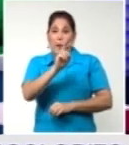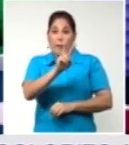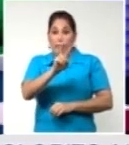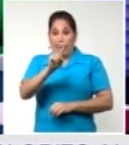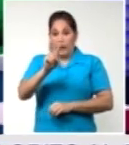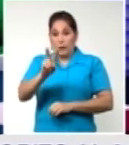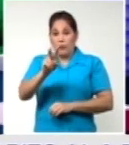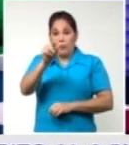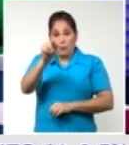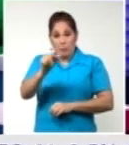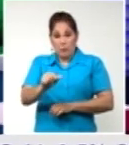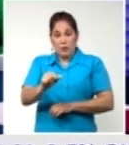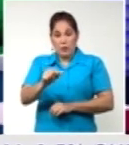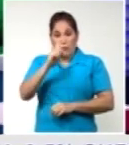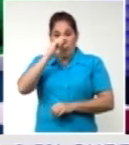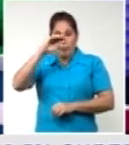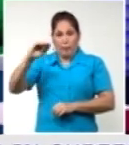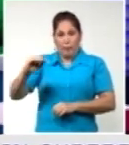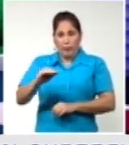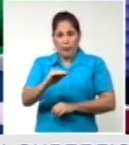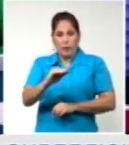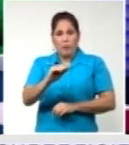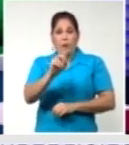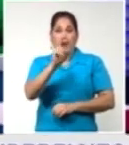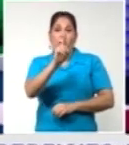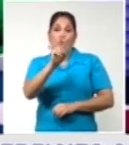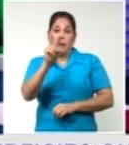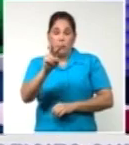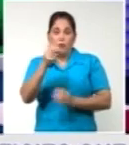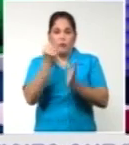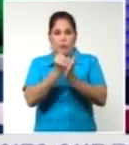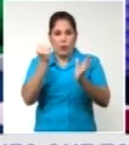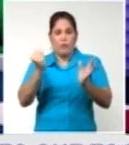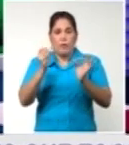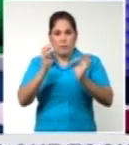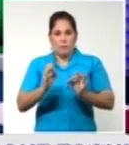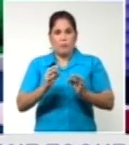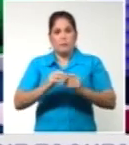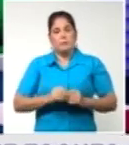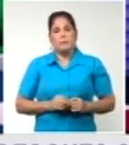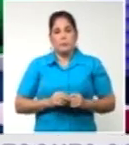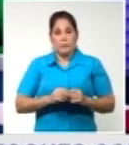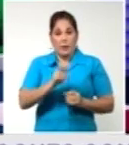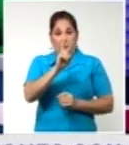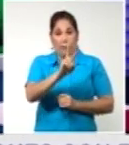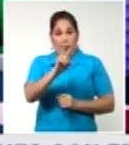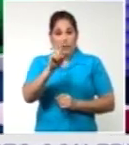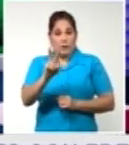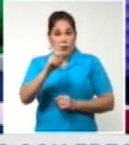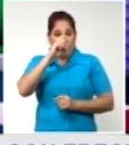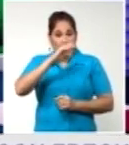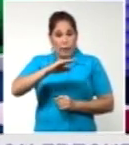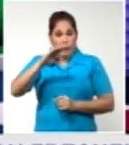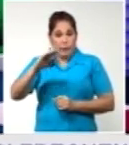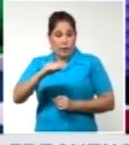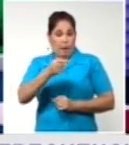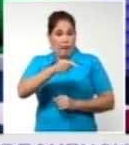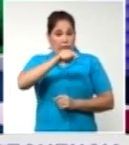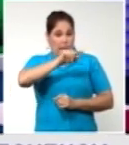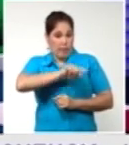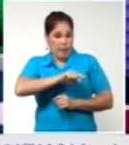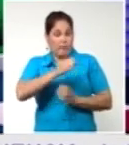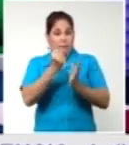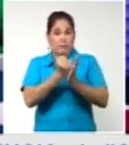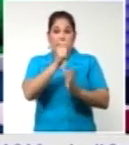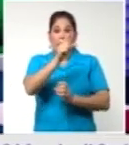or 67.2%, of the 58 cases diagnosed yesterday were asymptomatic at the time of